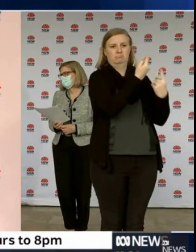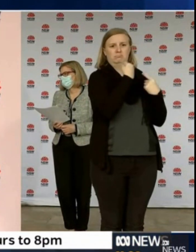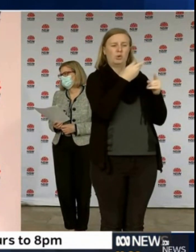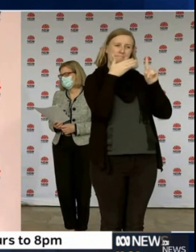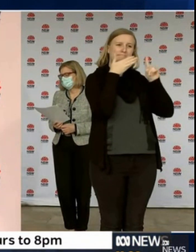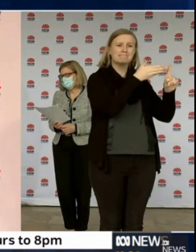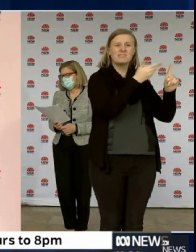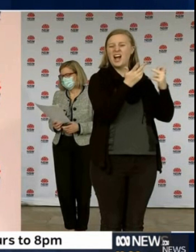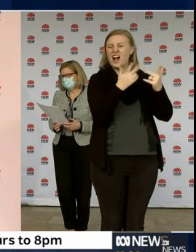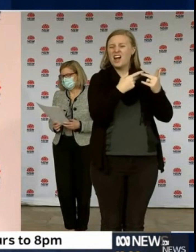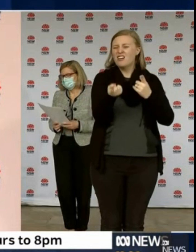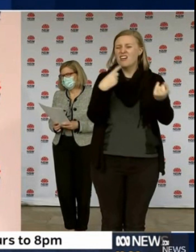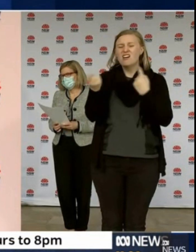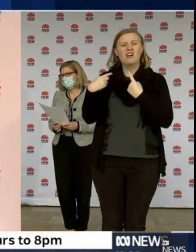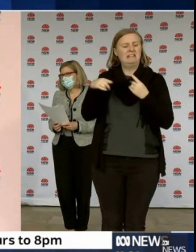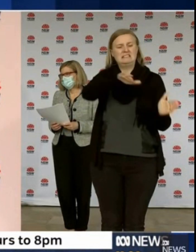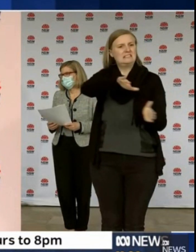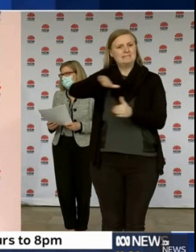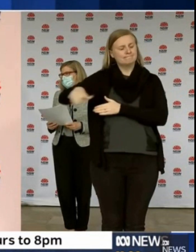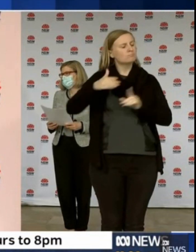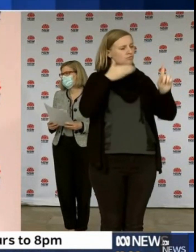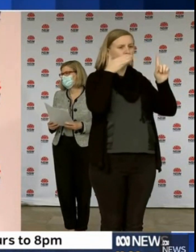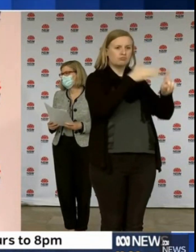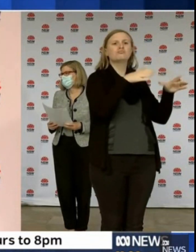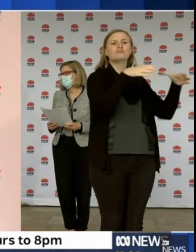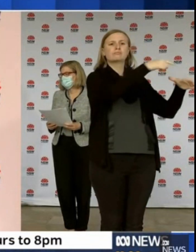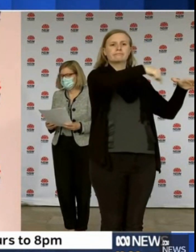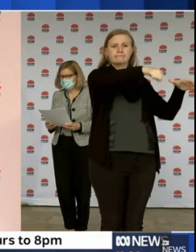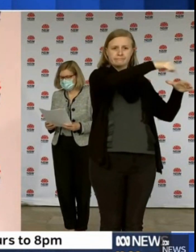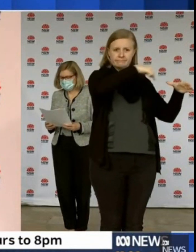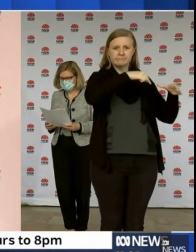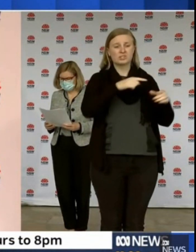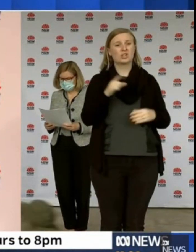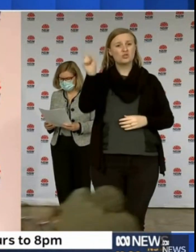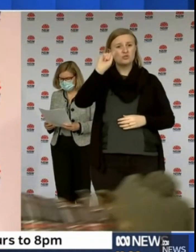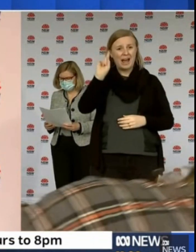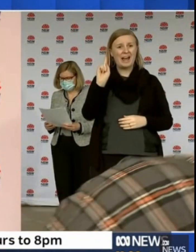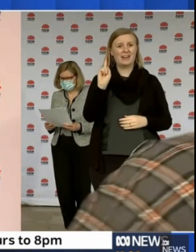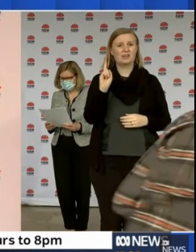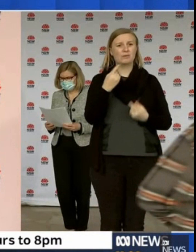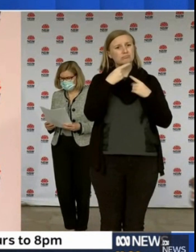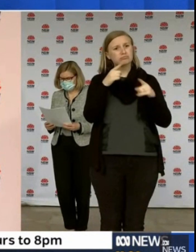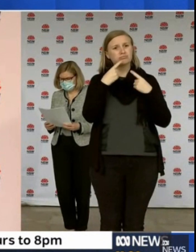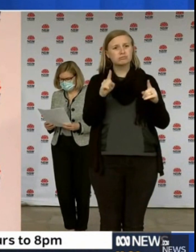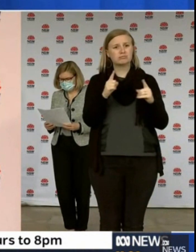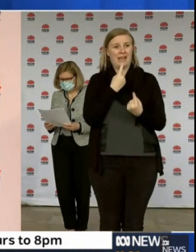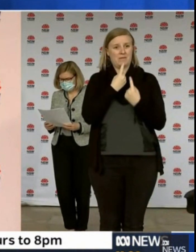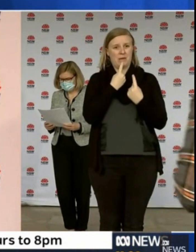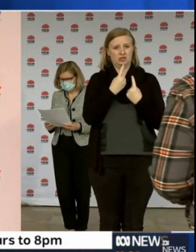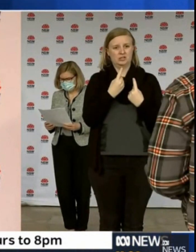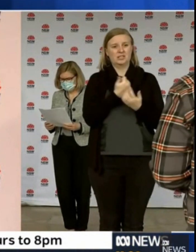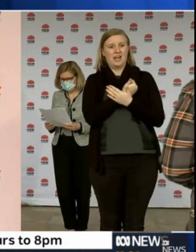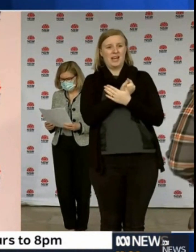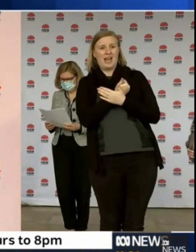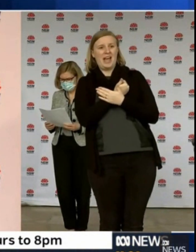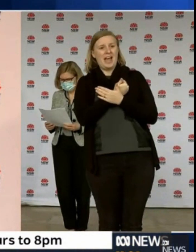to really take advice from. So please know that the information we provide to you directly through these press conferences every day, through Service